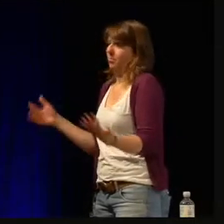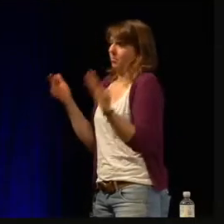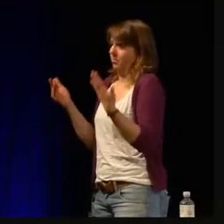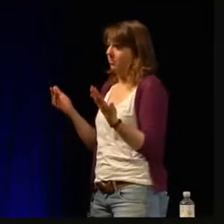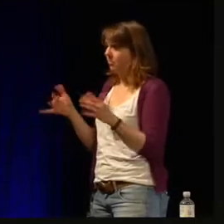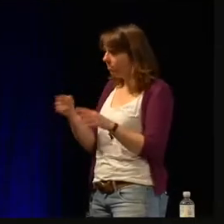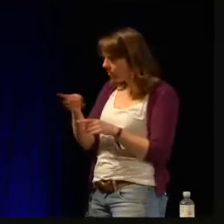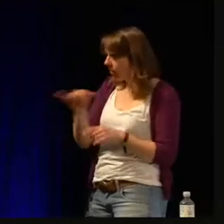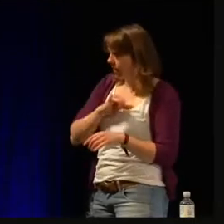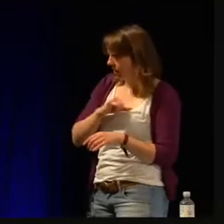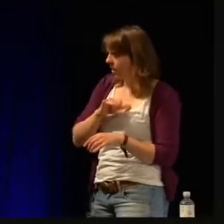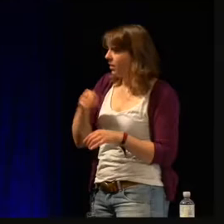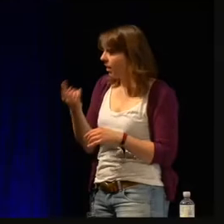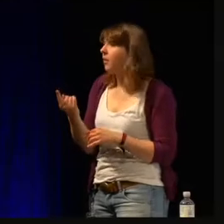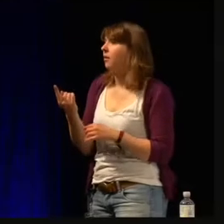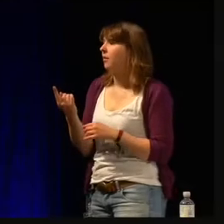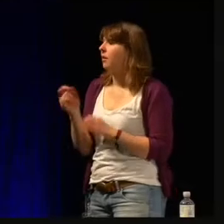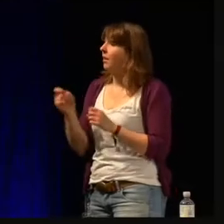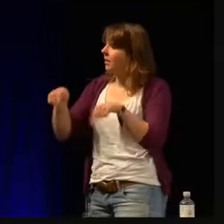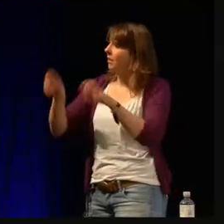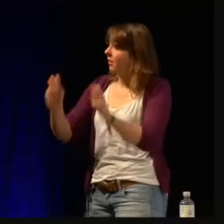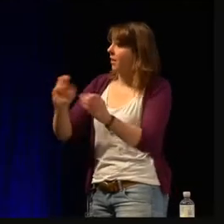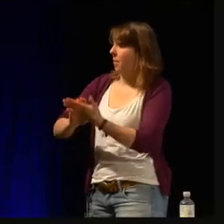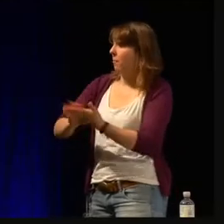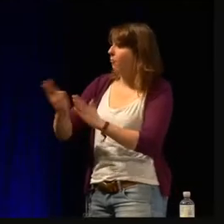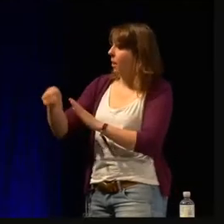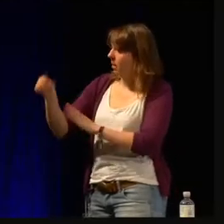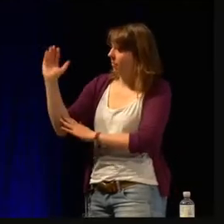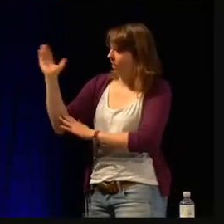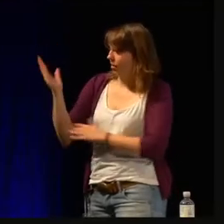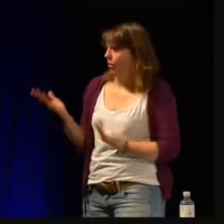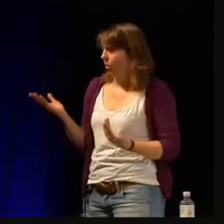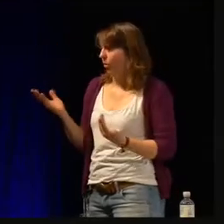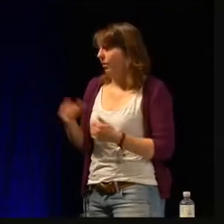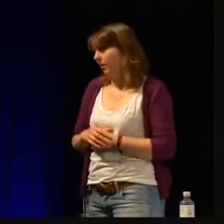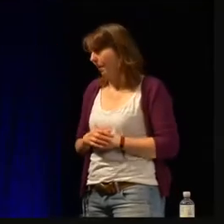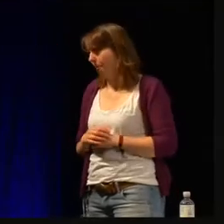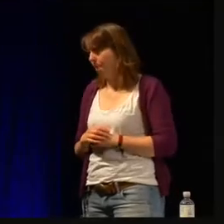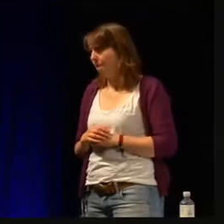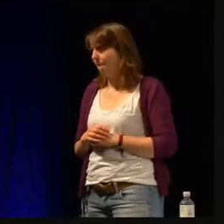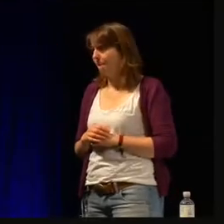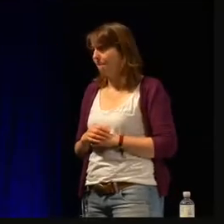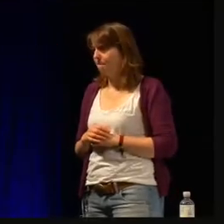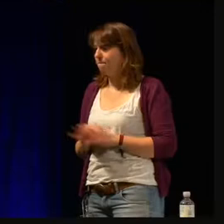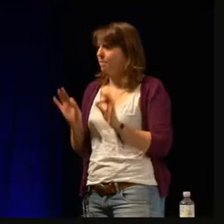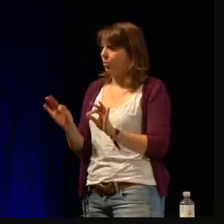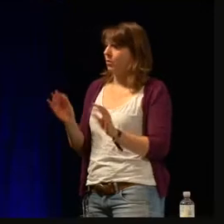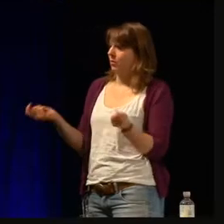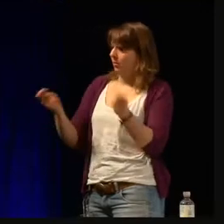even if you don't use the same model or the same data set. So if you're interested in that, please stay for the next